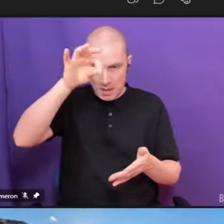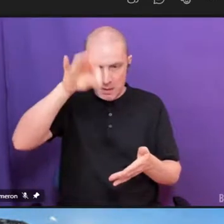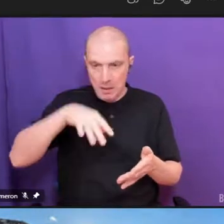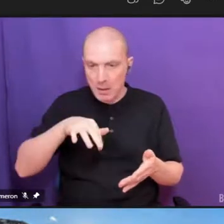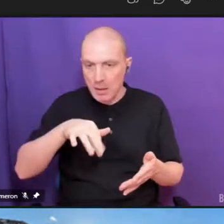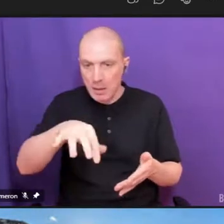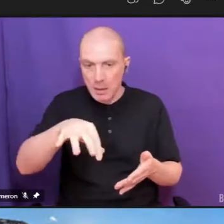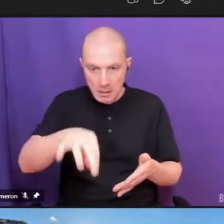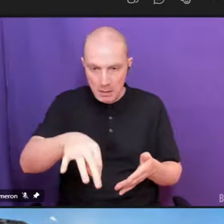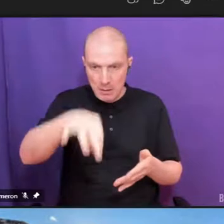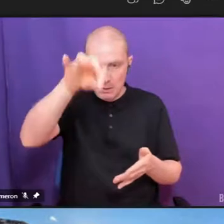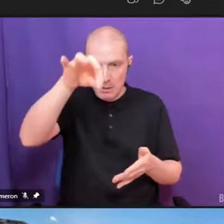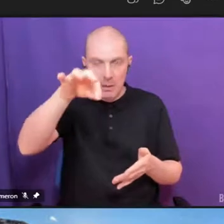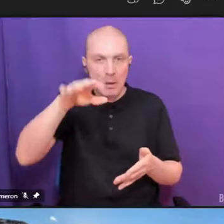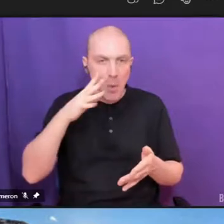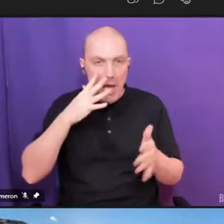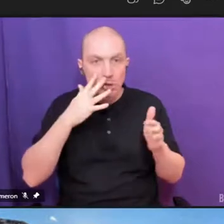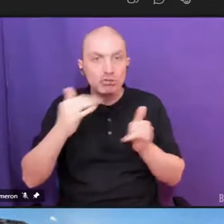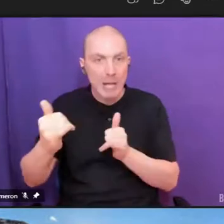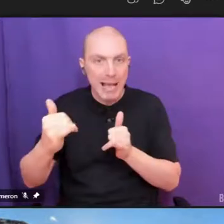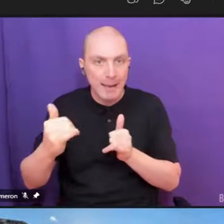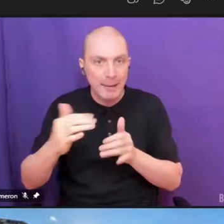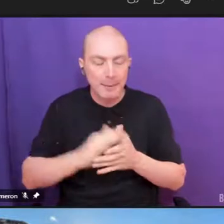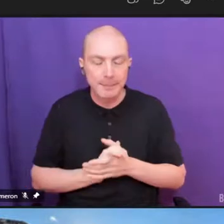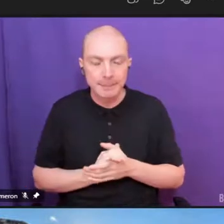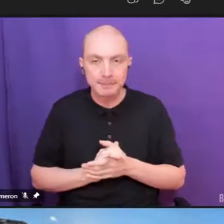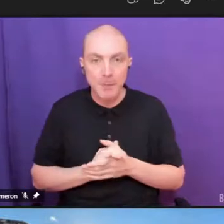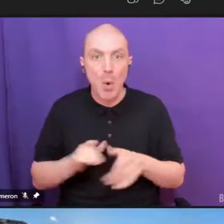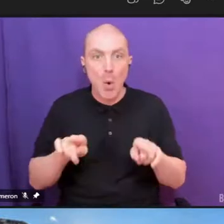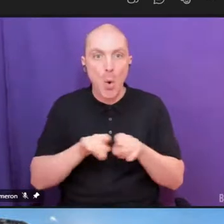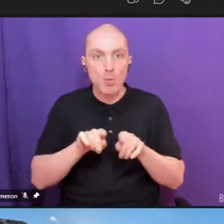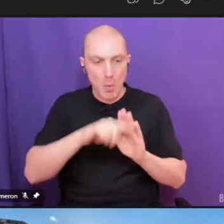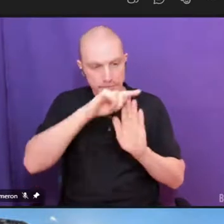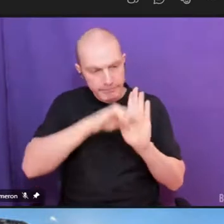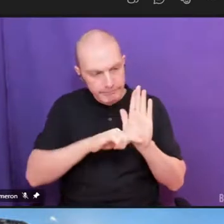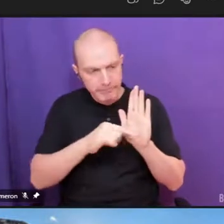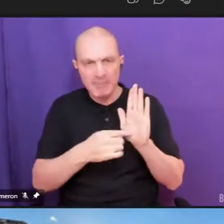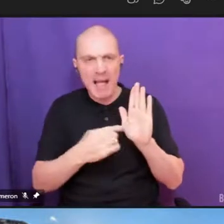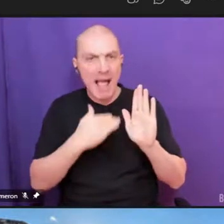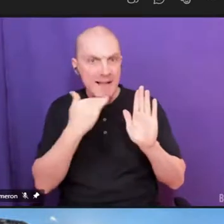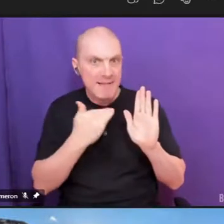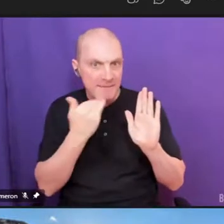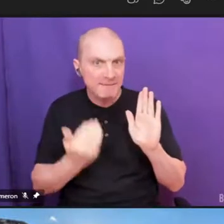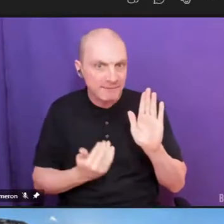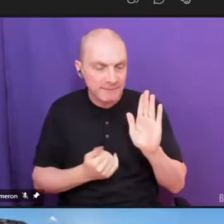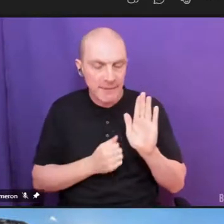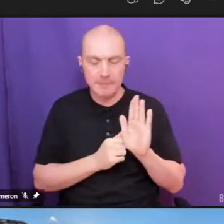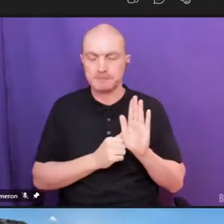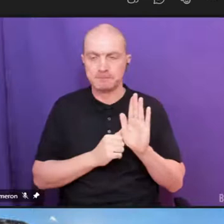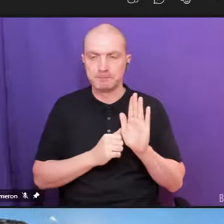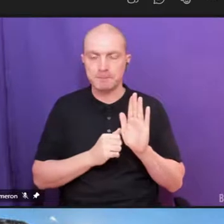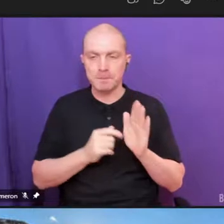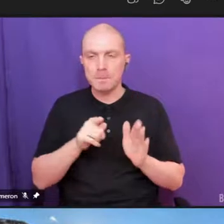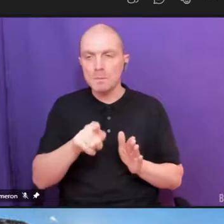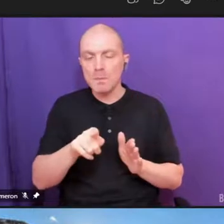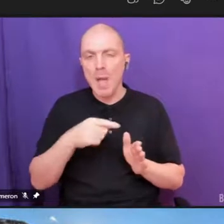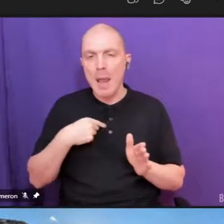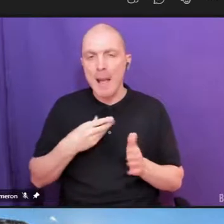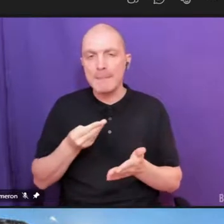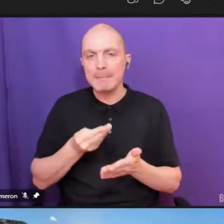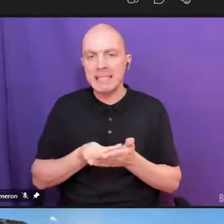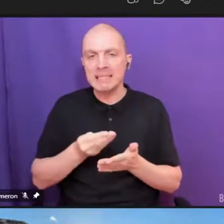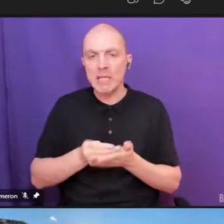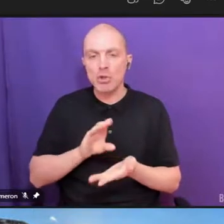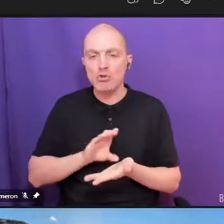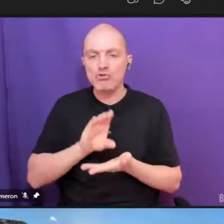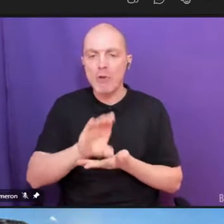period. We're also going to have a look at business grants, which fall into that category of crisis payments and the particular fraud risks